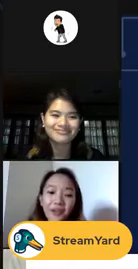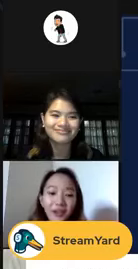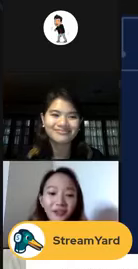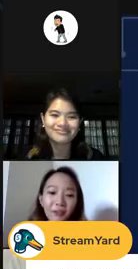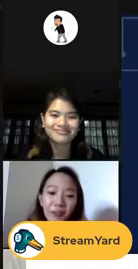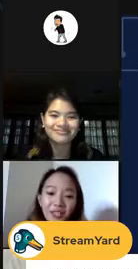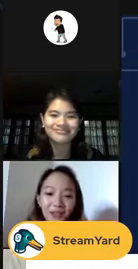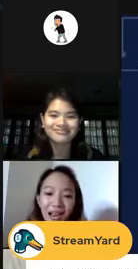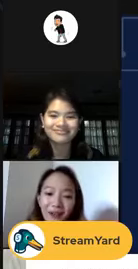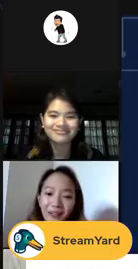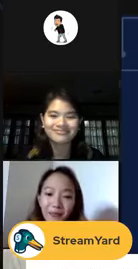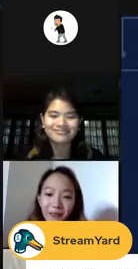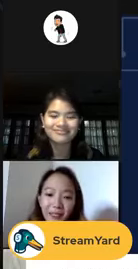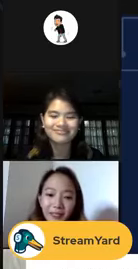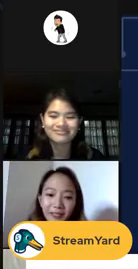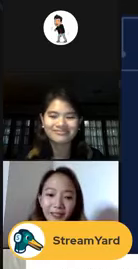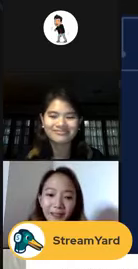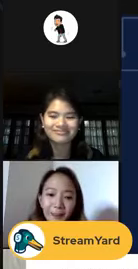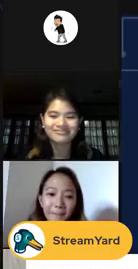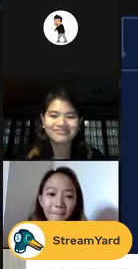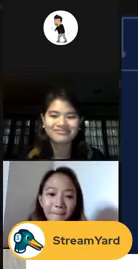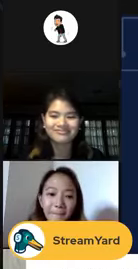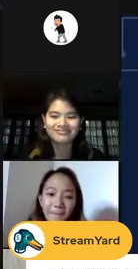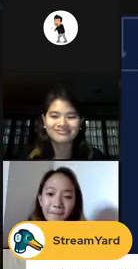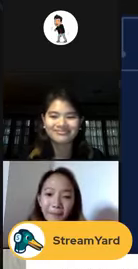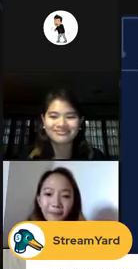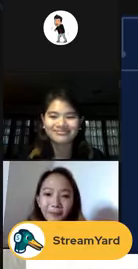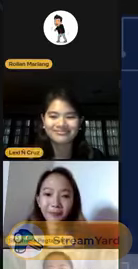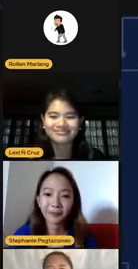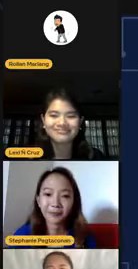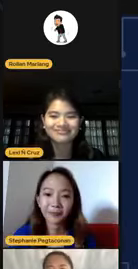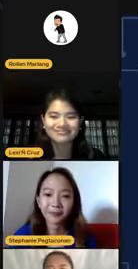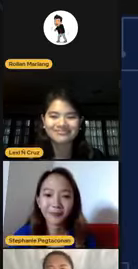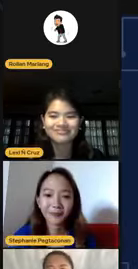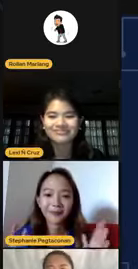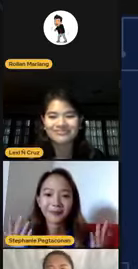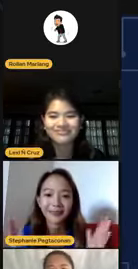A warm round of applause for our speakers.